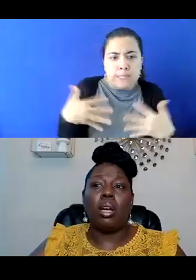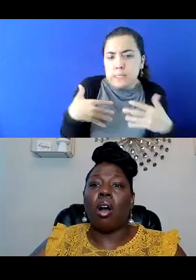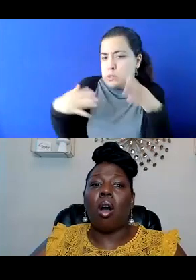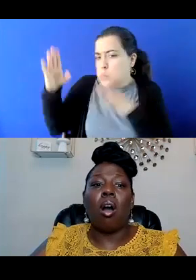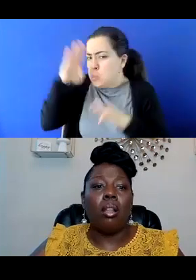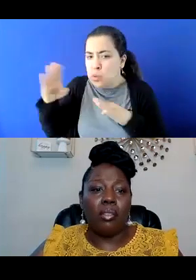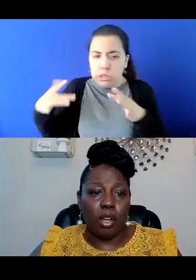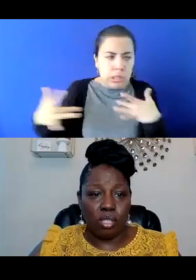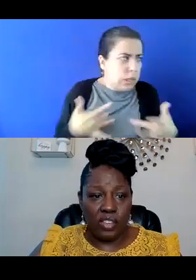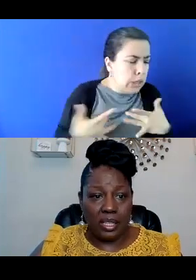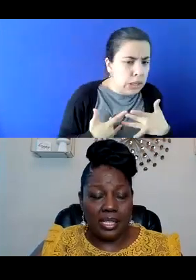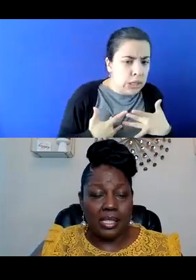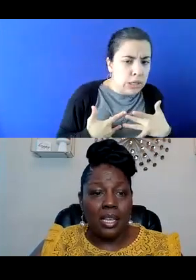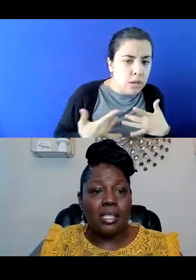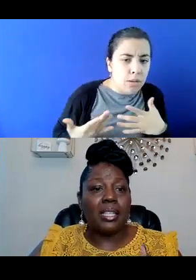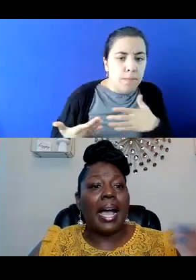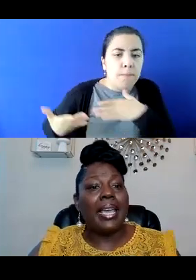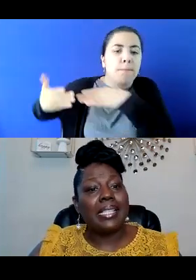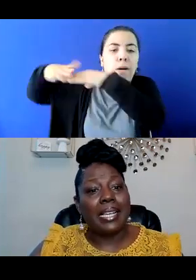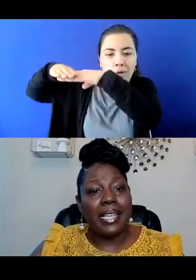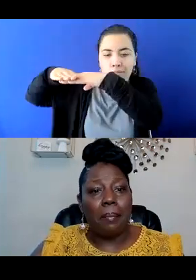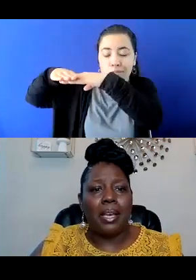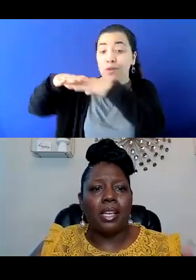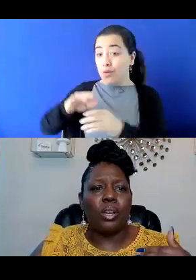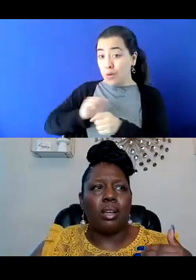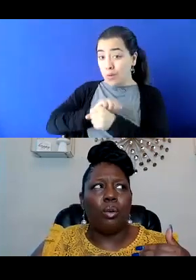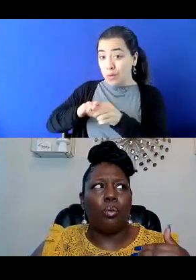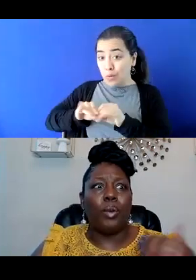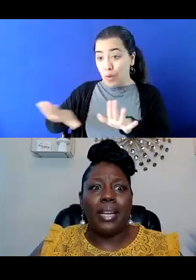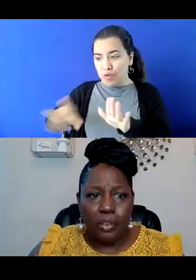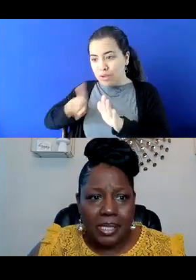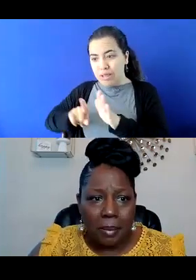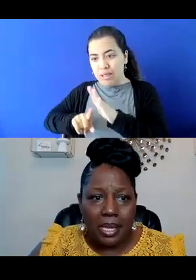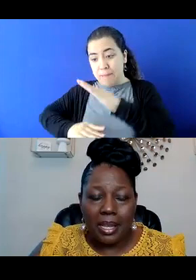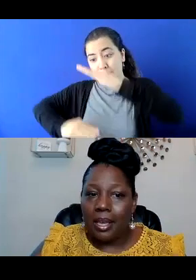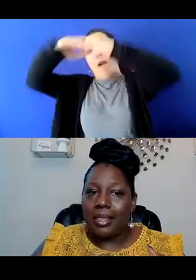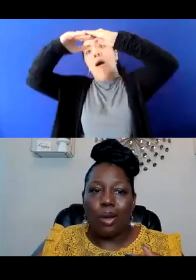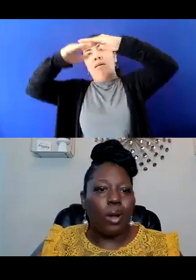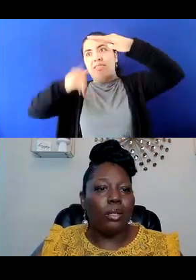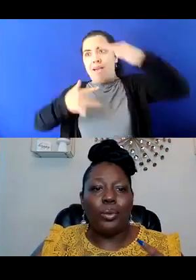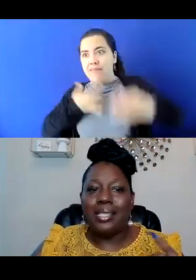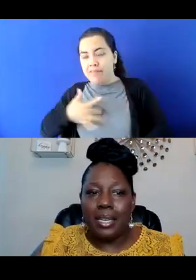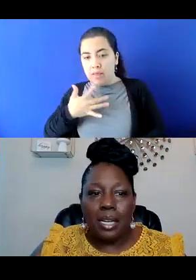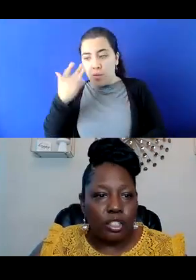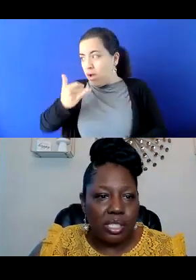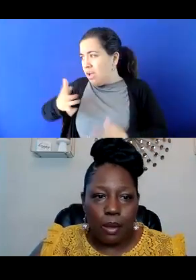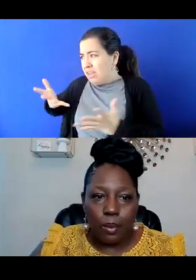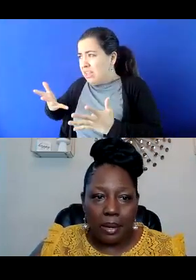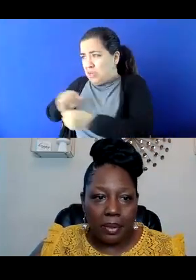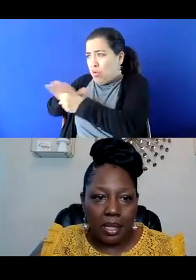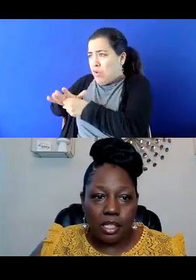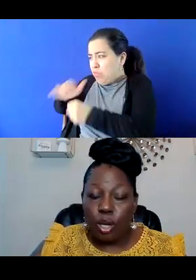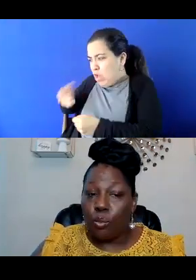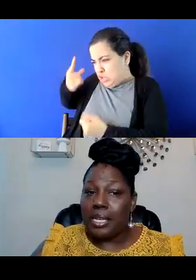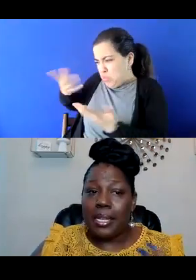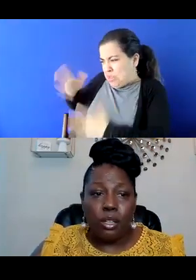brought on all of those feelings to the highest extent because we're running from something that, one, we didn't understand what